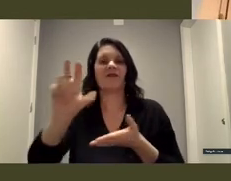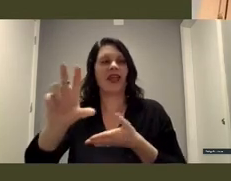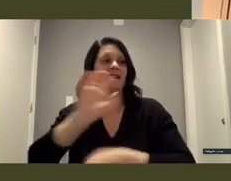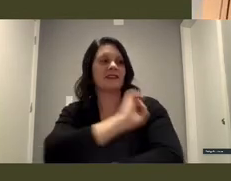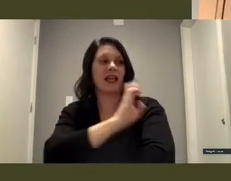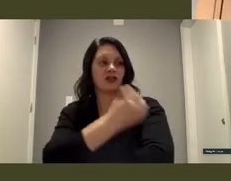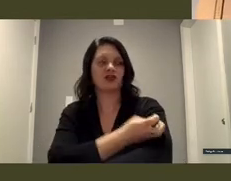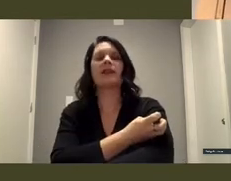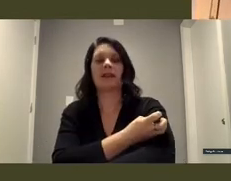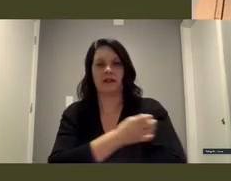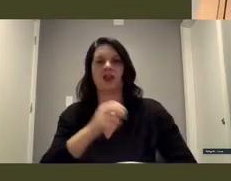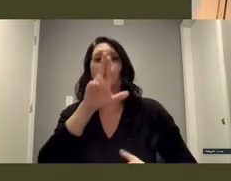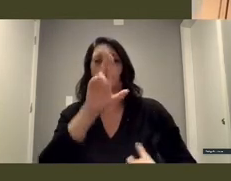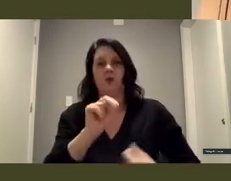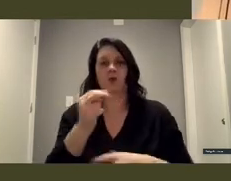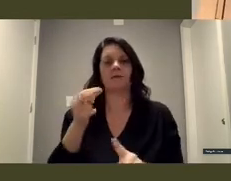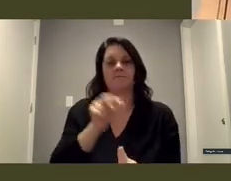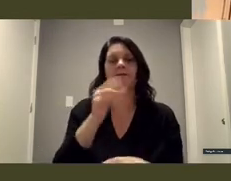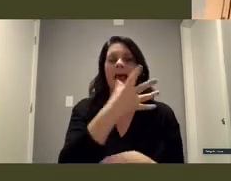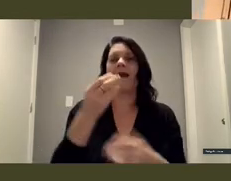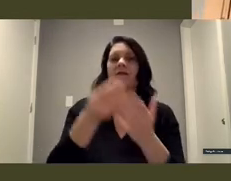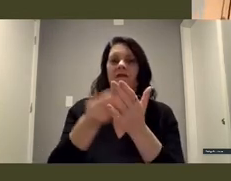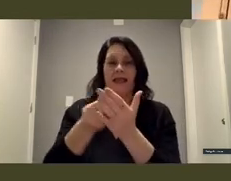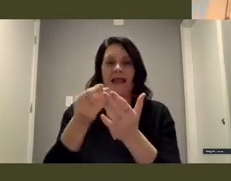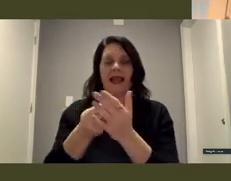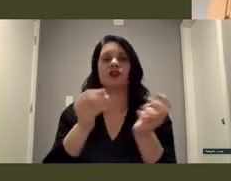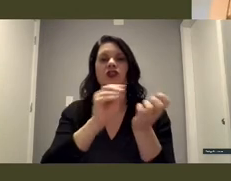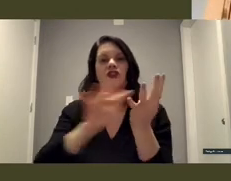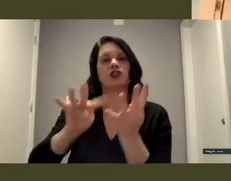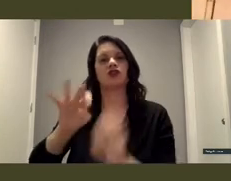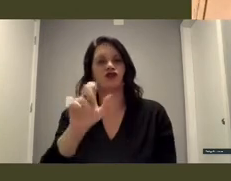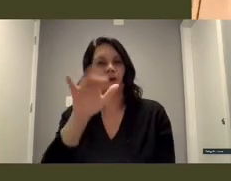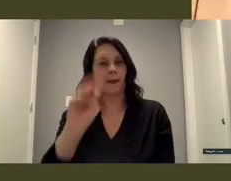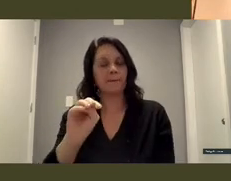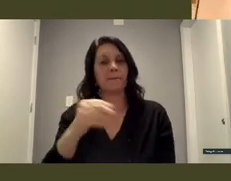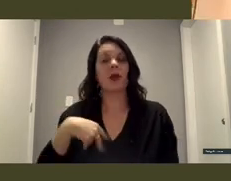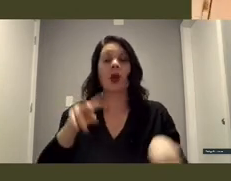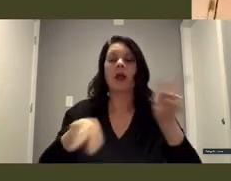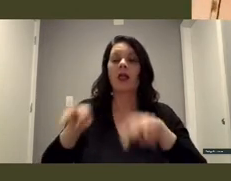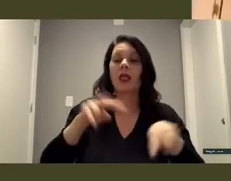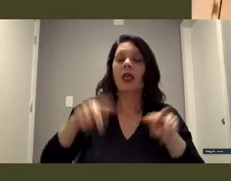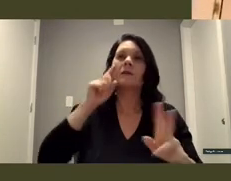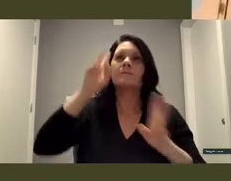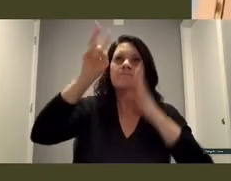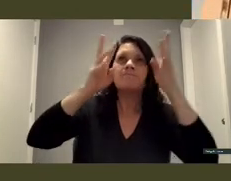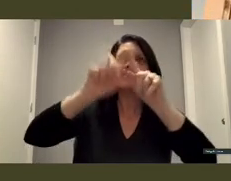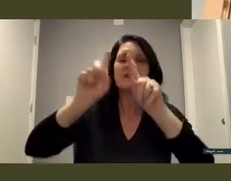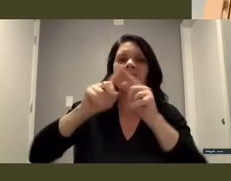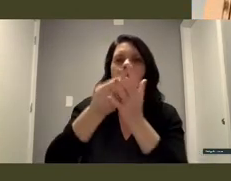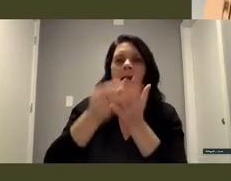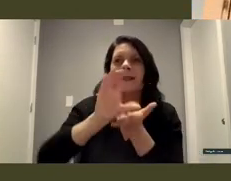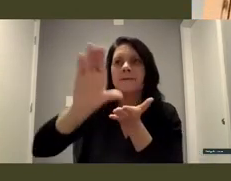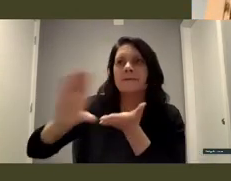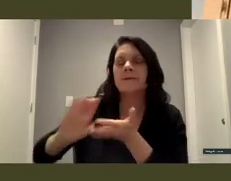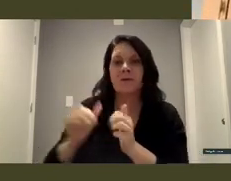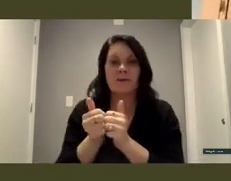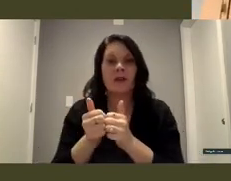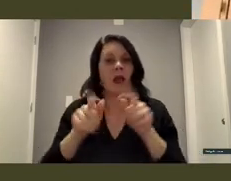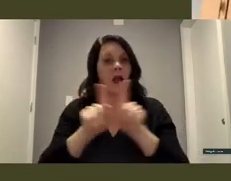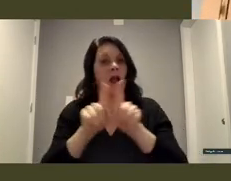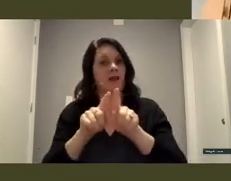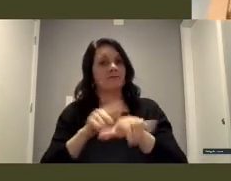at the financing streams? Are we creatively looking at financing streams? But we're also trying to address